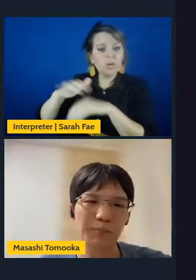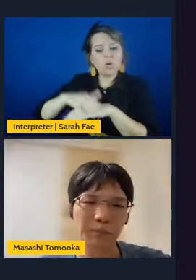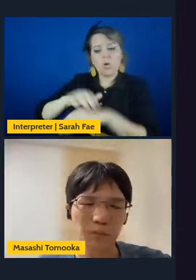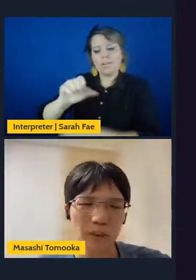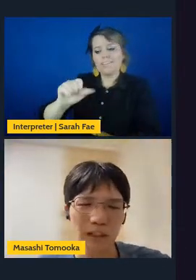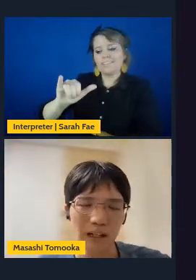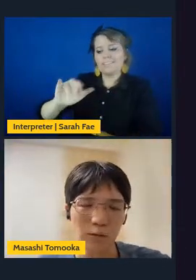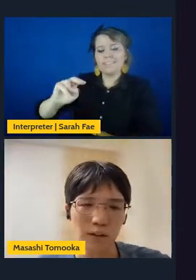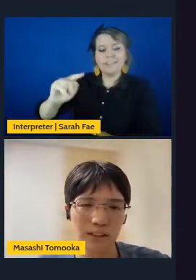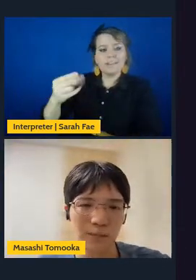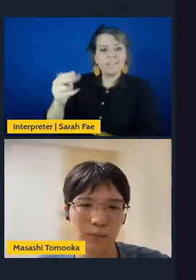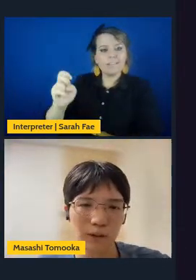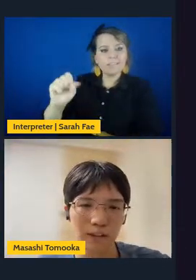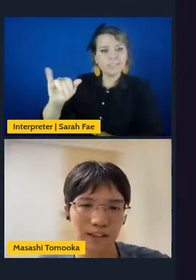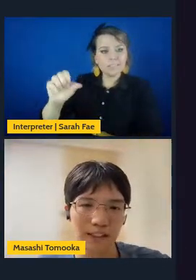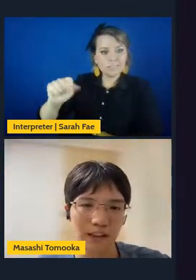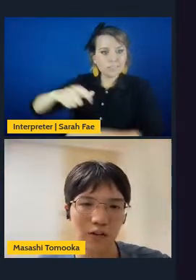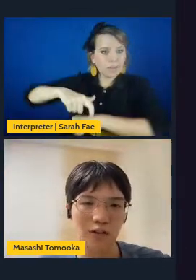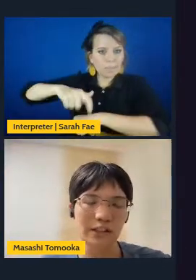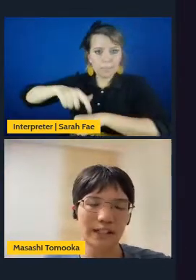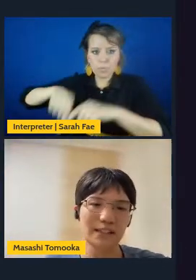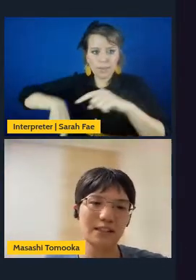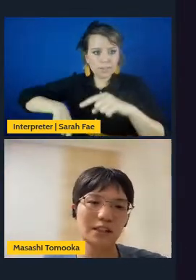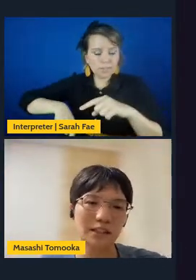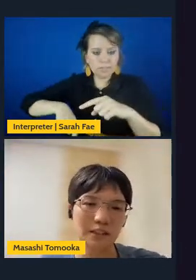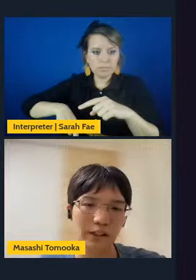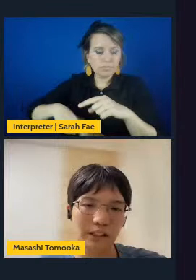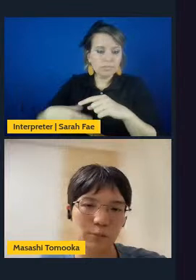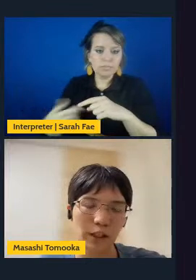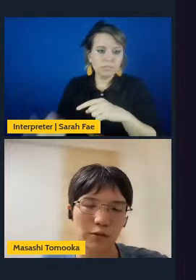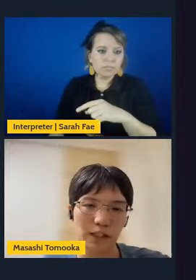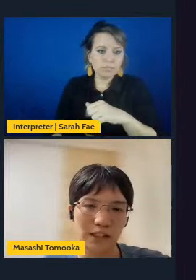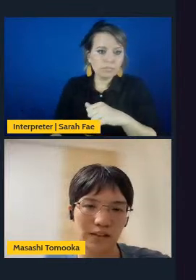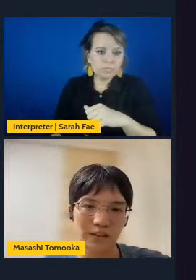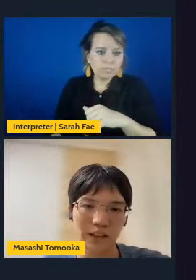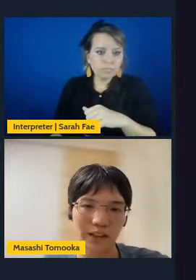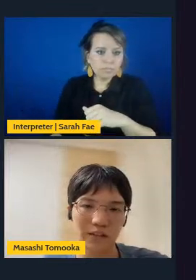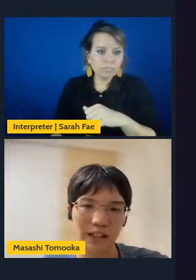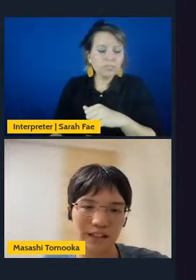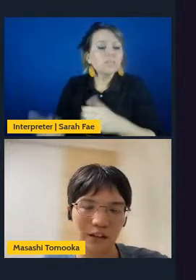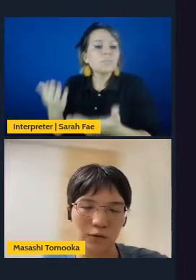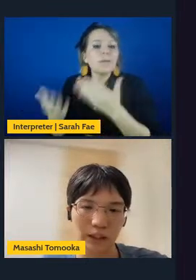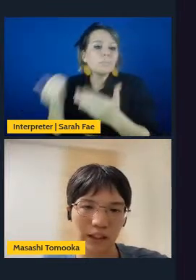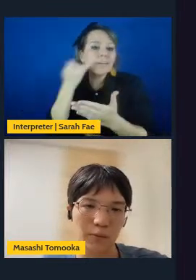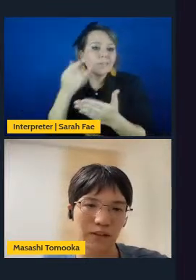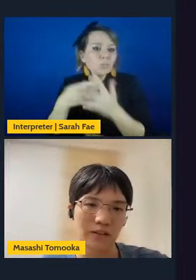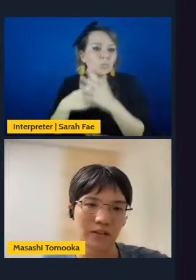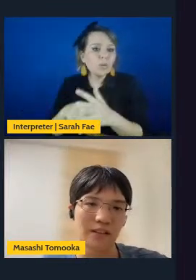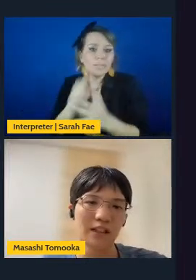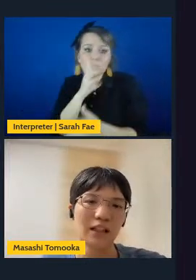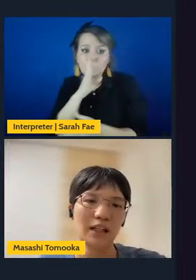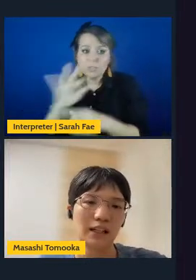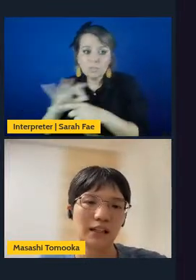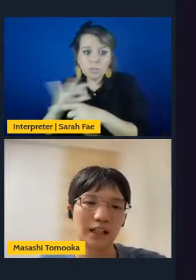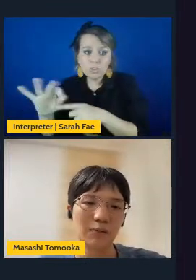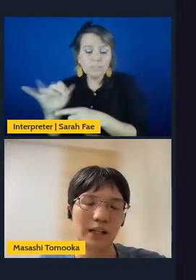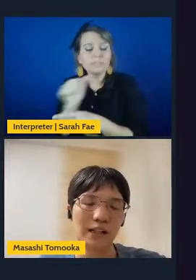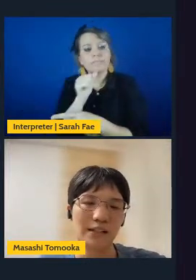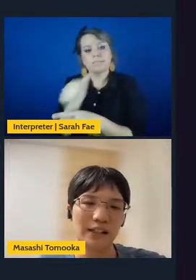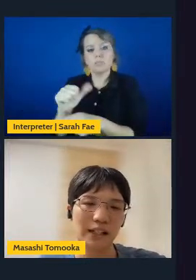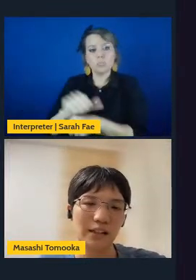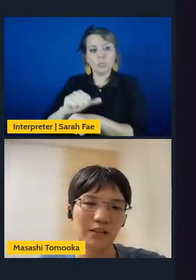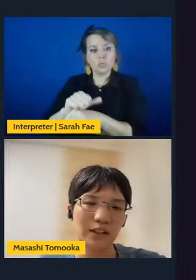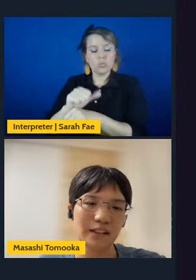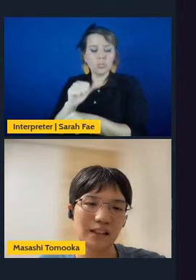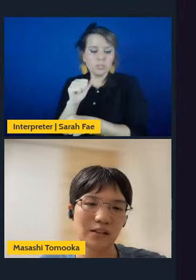time. For example, using Node.js string split function, it doesn't work because the